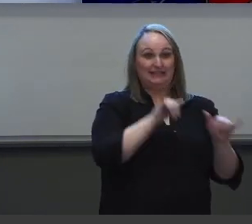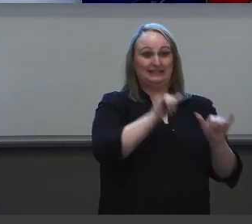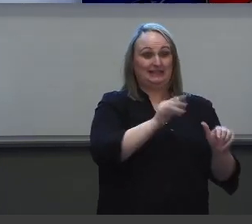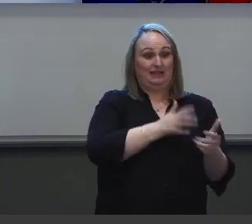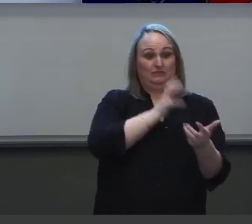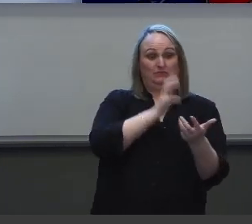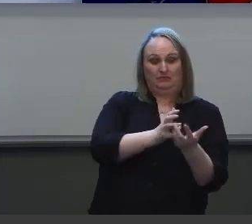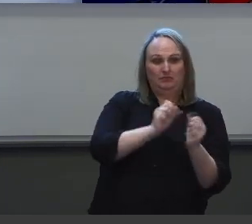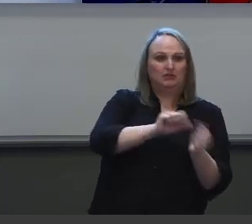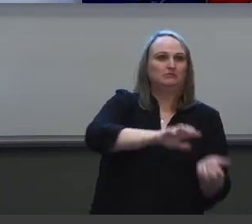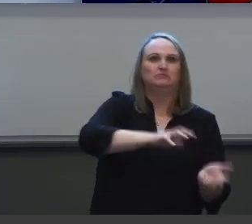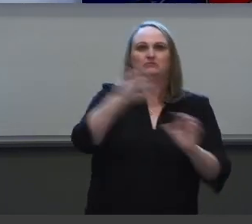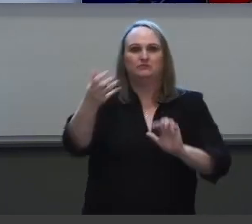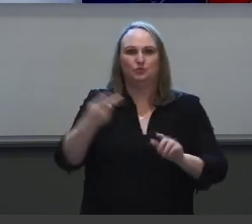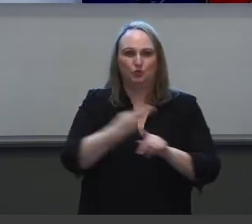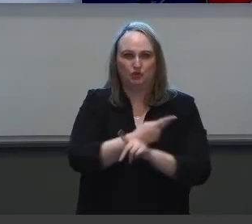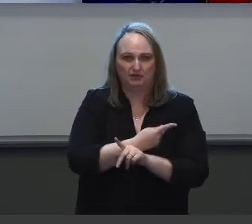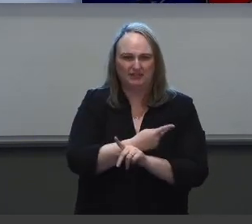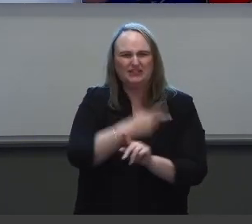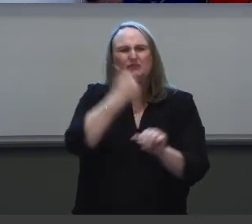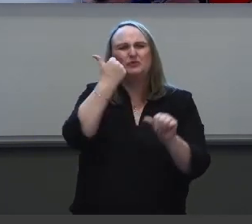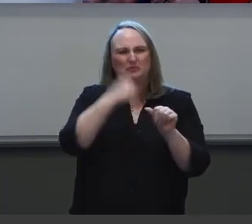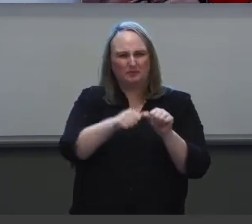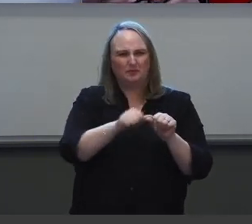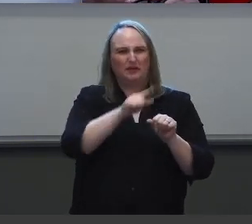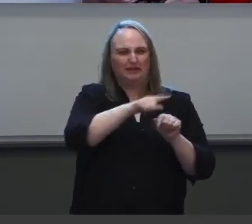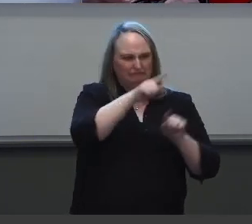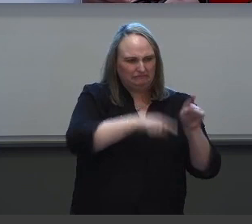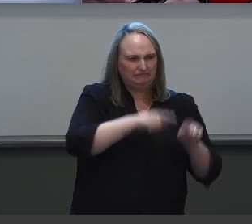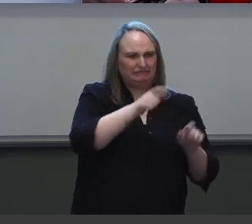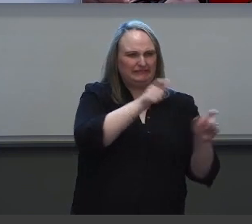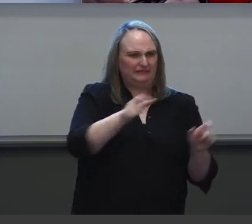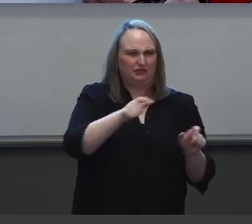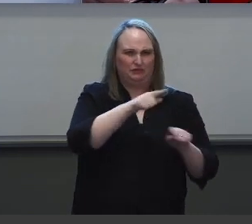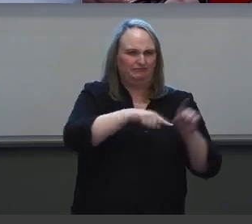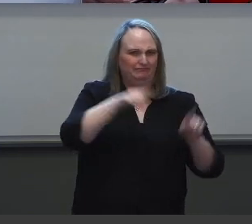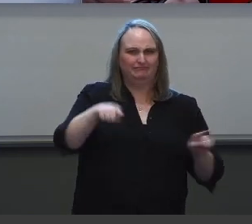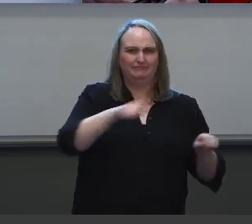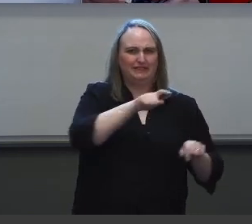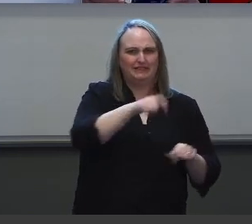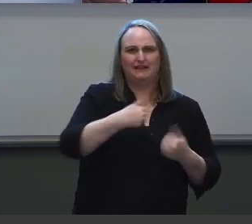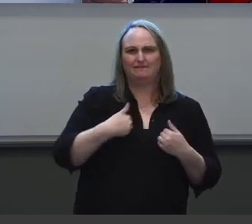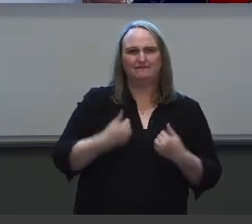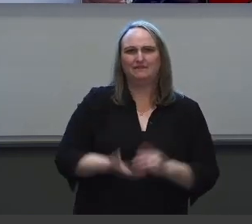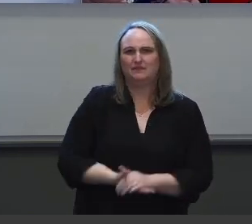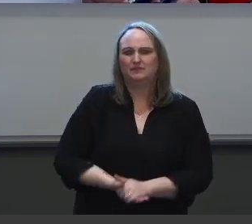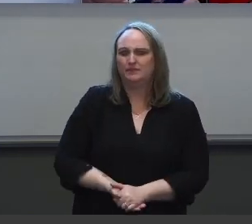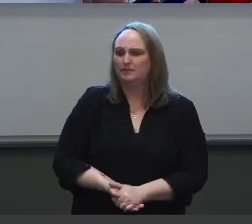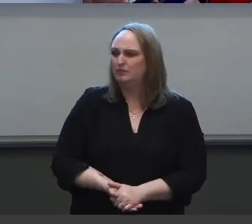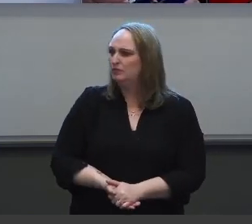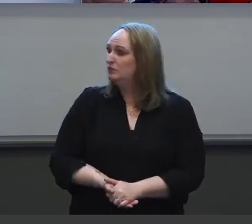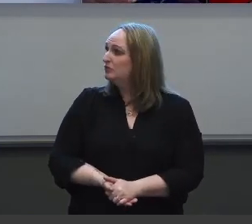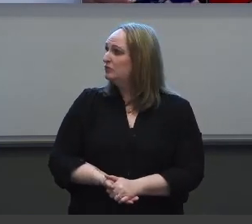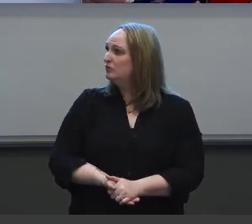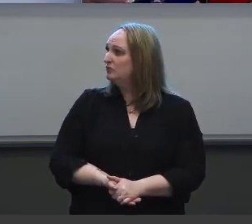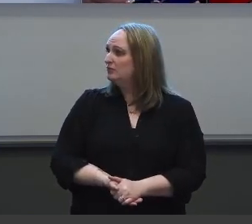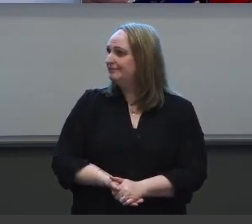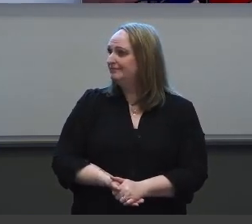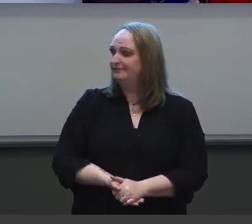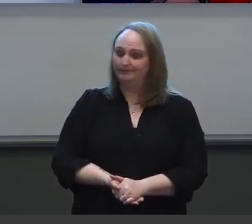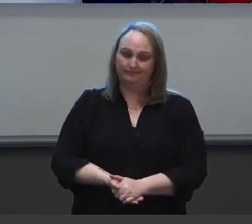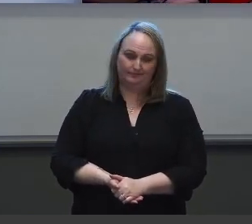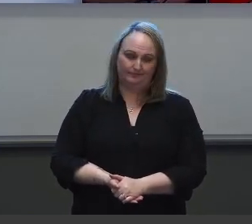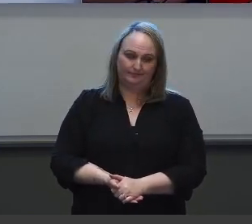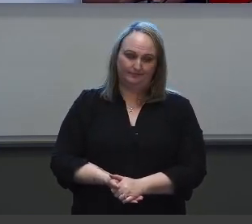consider these diverse sets of sensory needs. Also, my understanding these